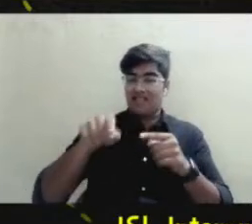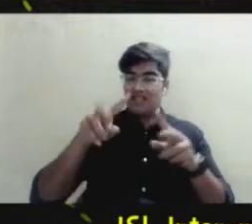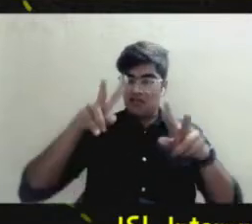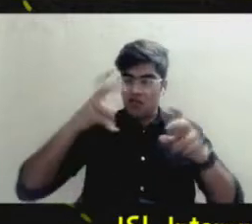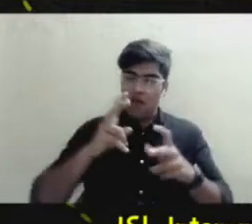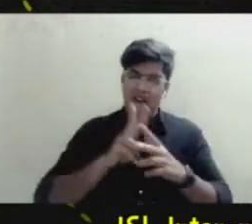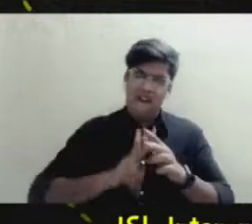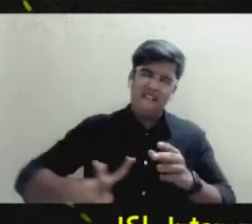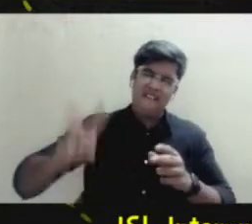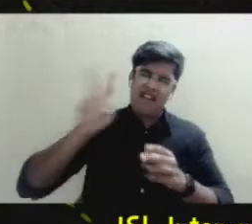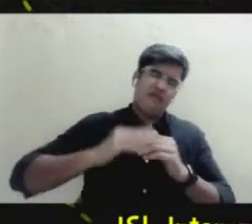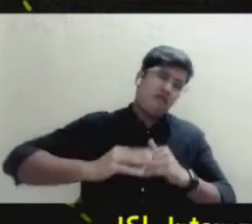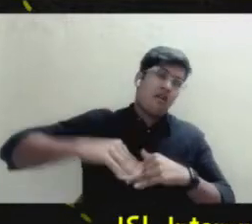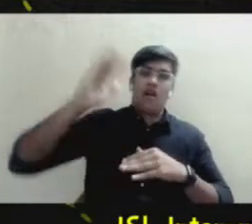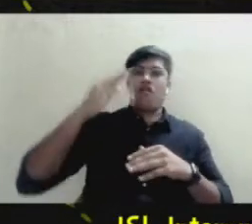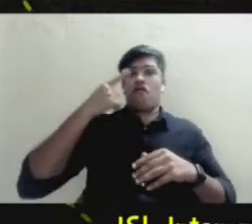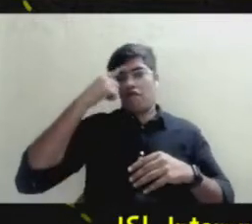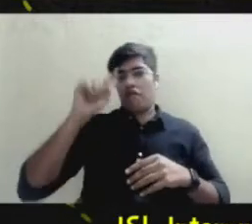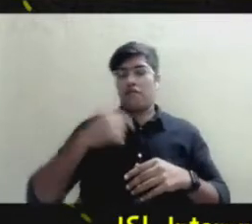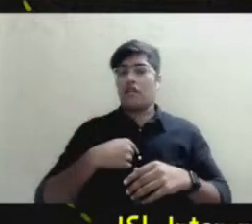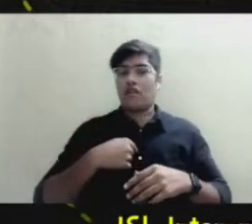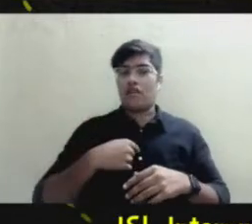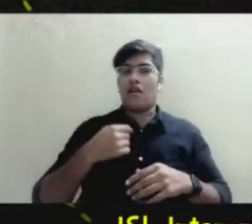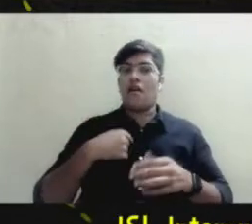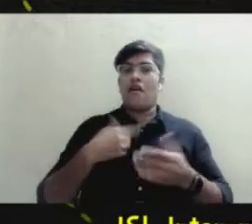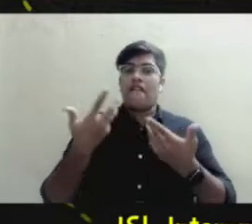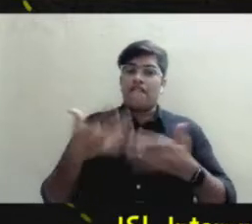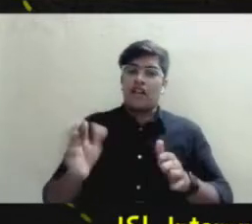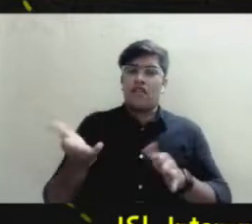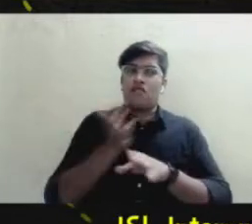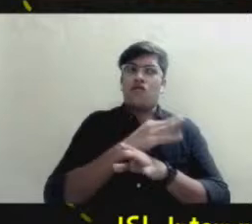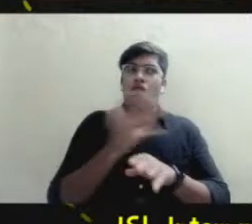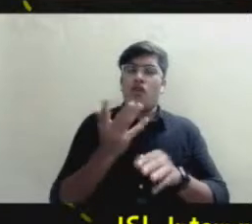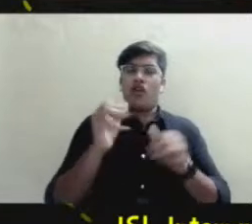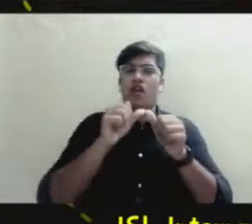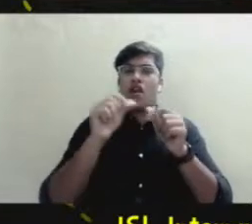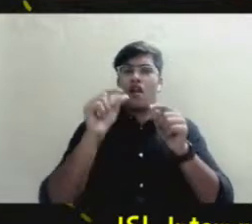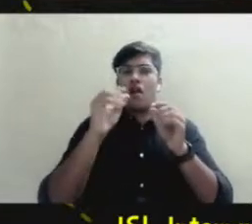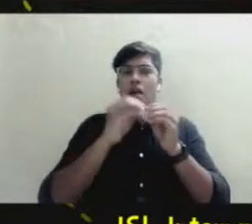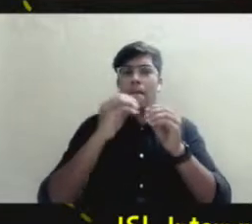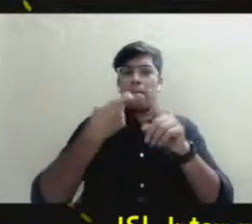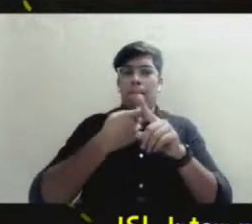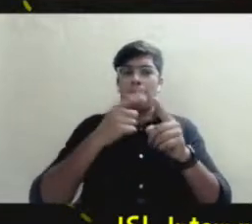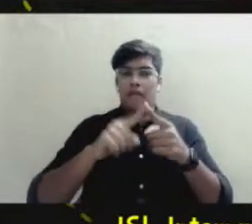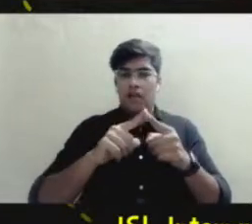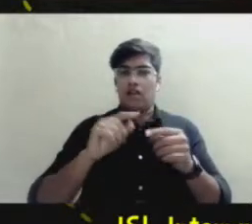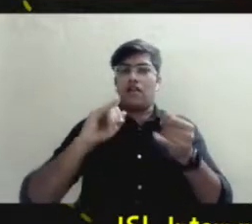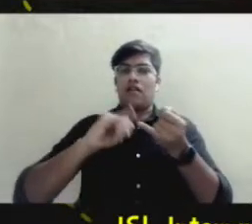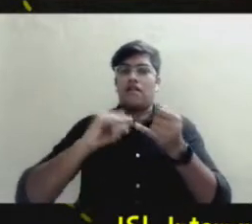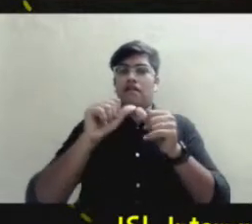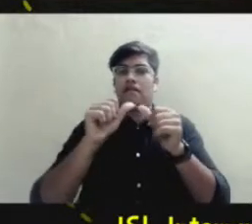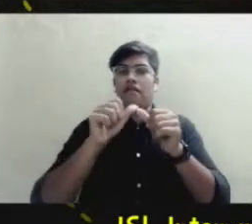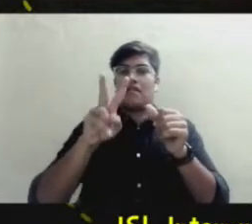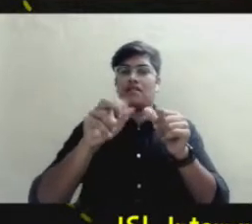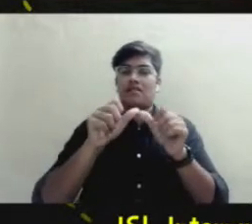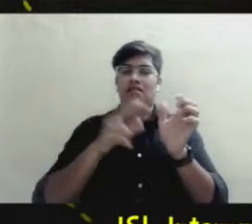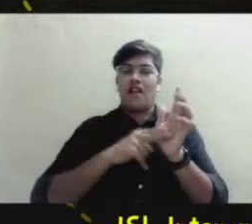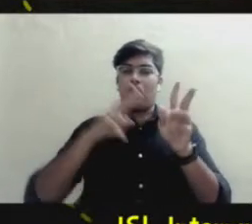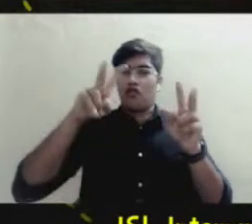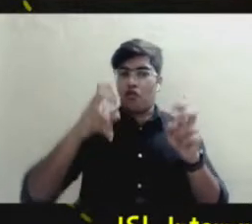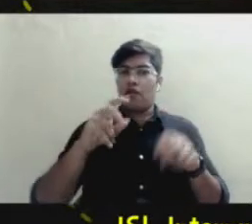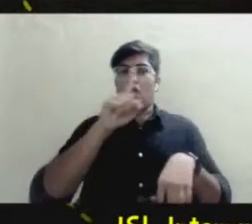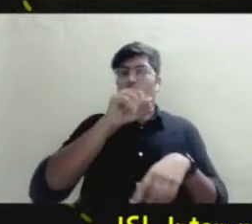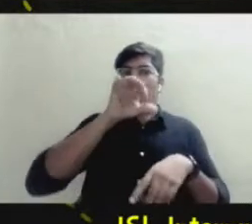had already done Apke Sawan in around 1999. And it was